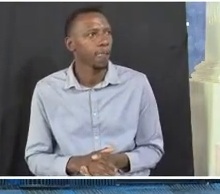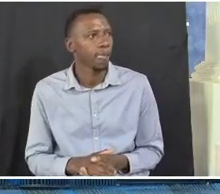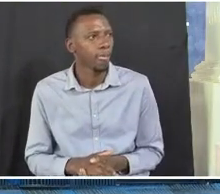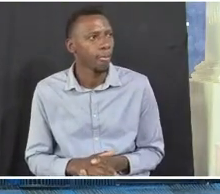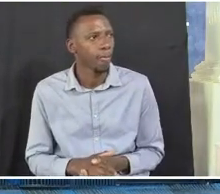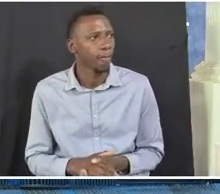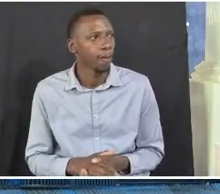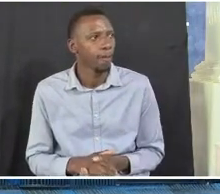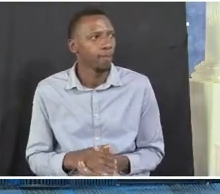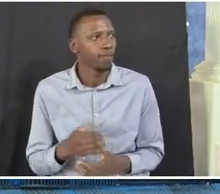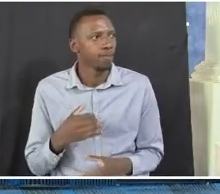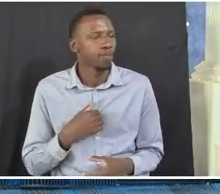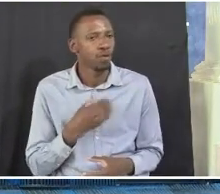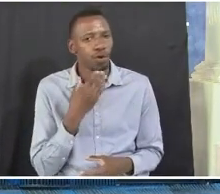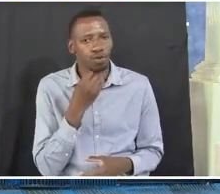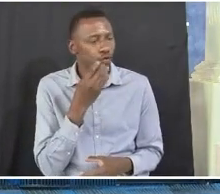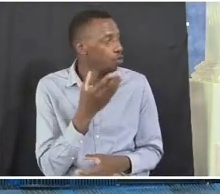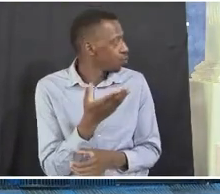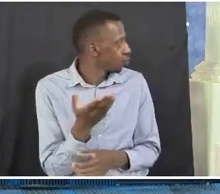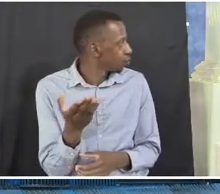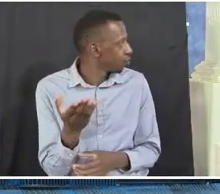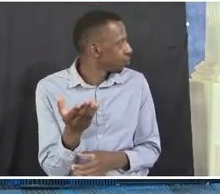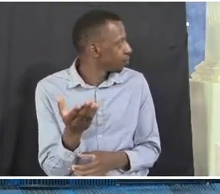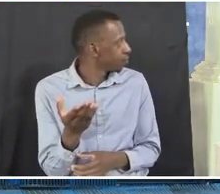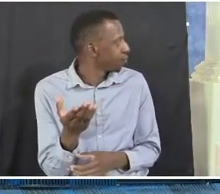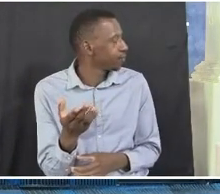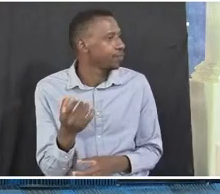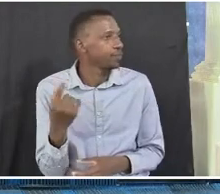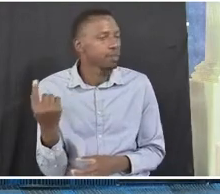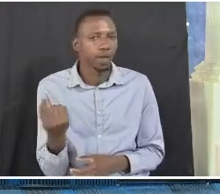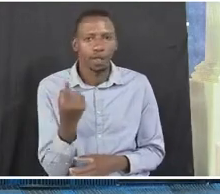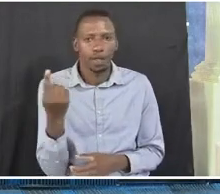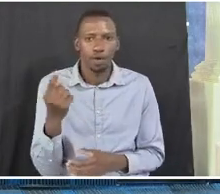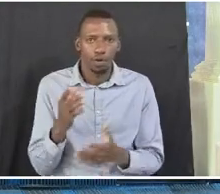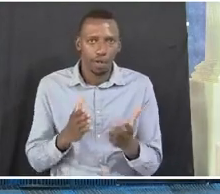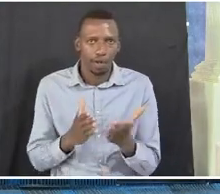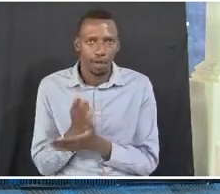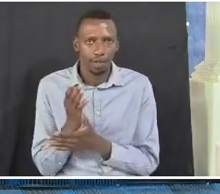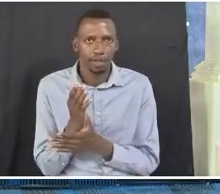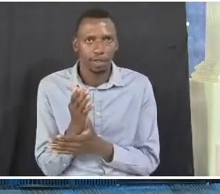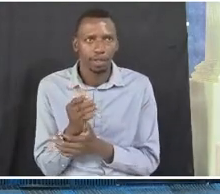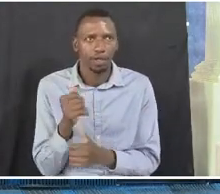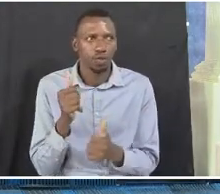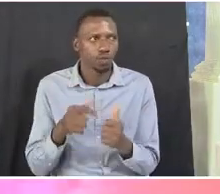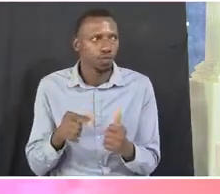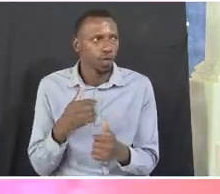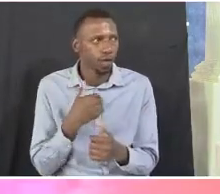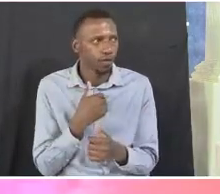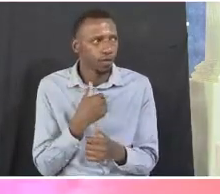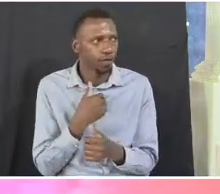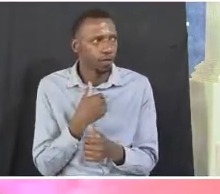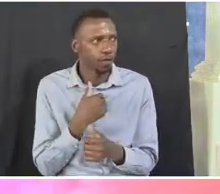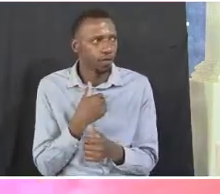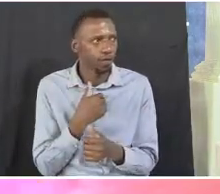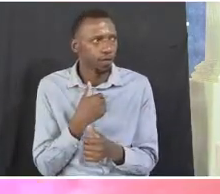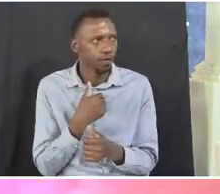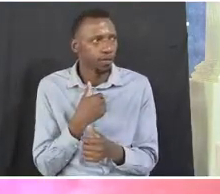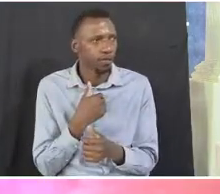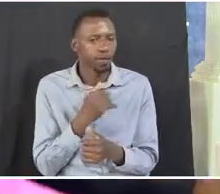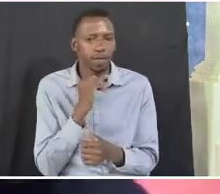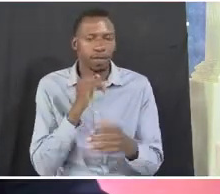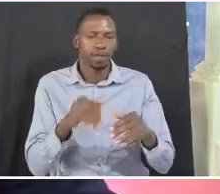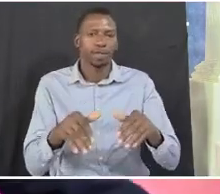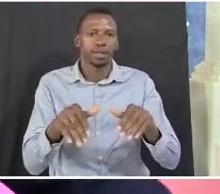Let me say this to the people of God. The only right we have is the